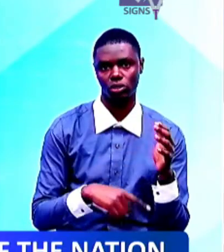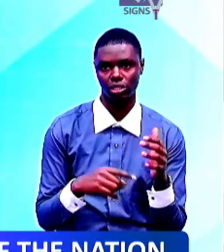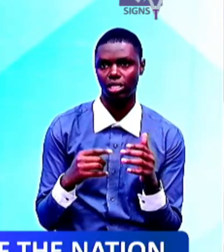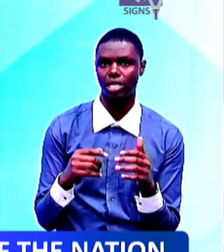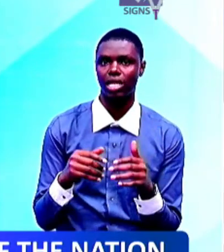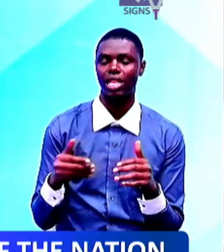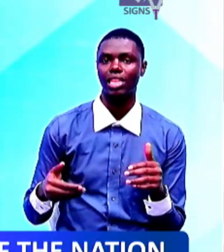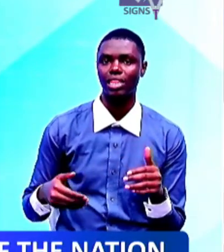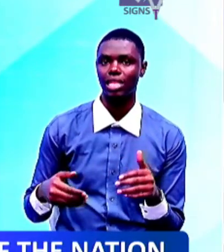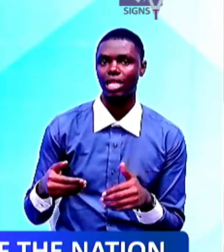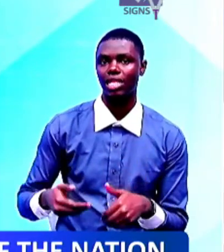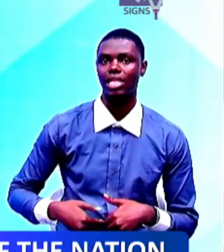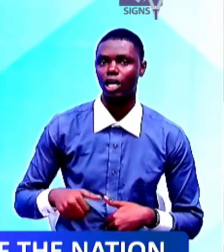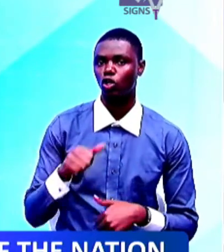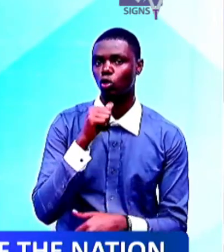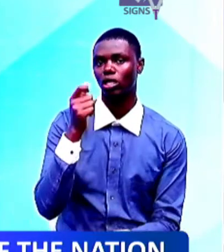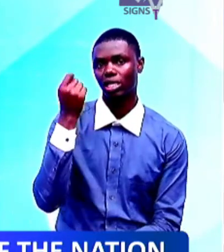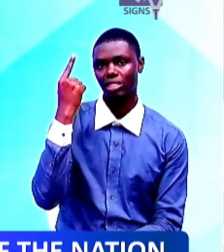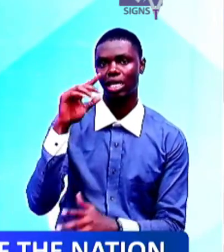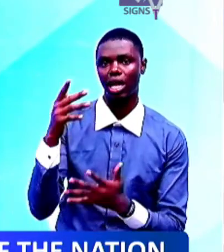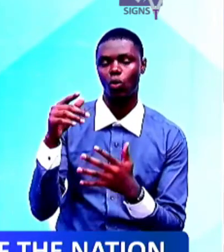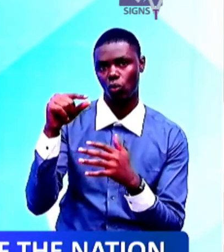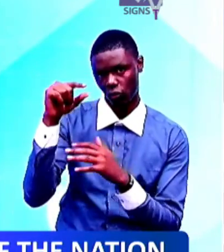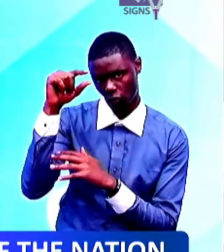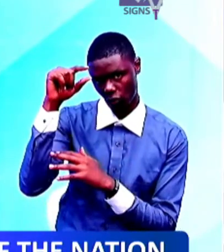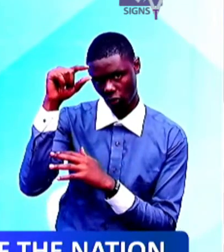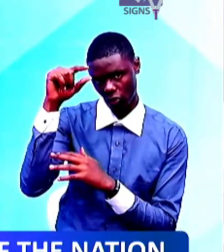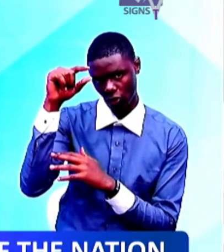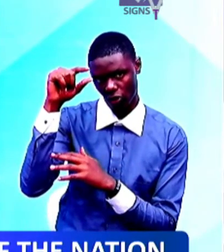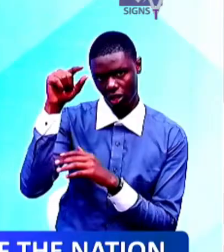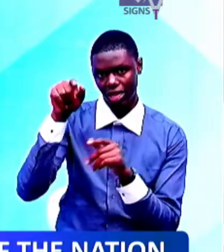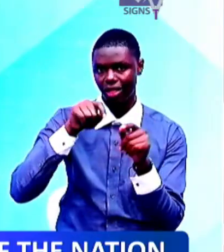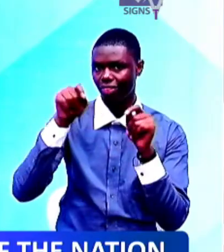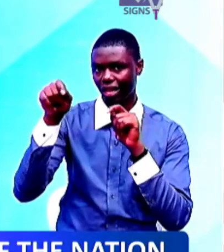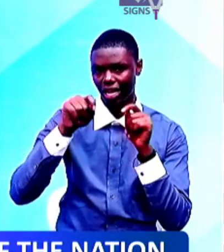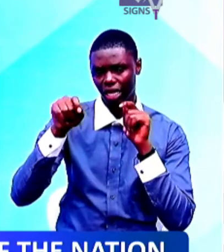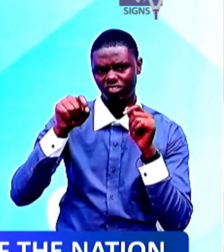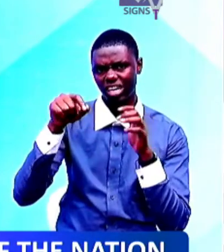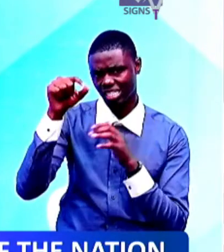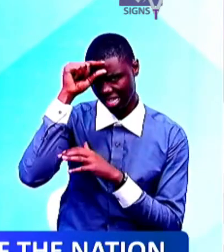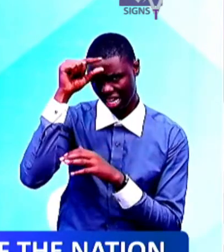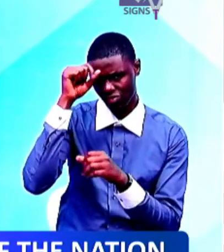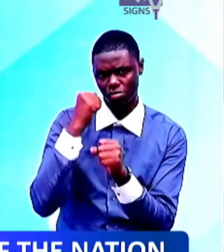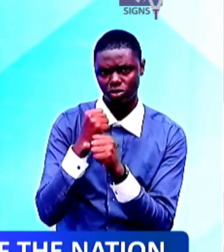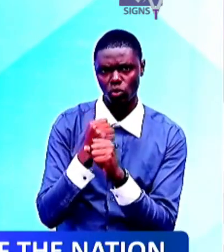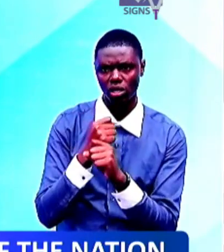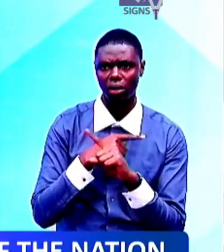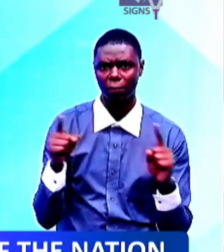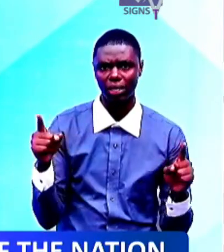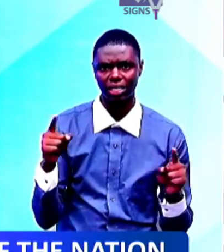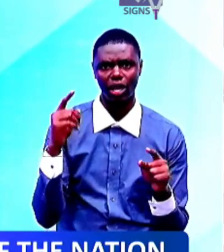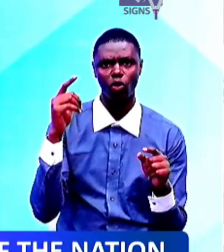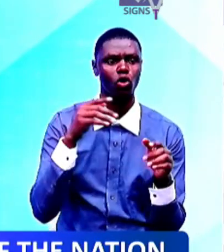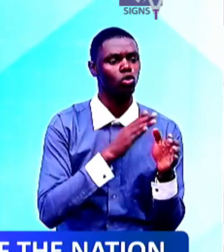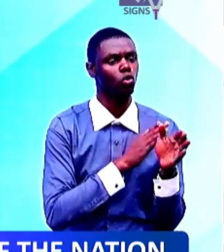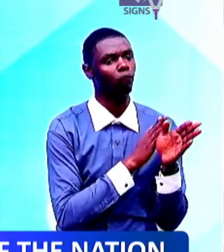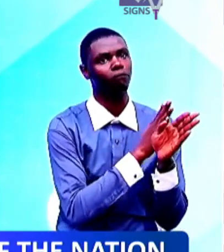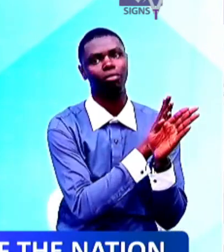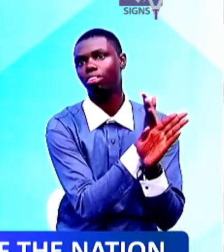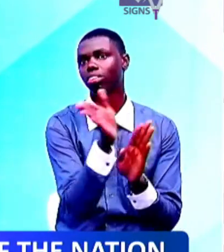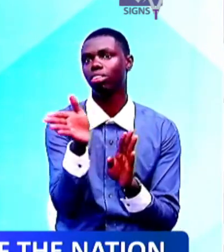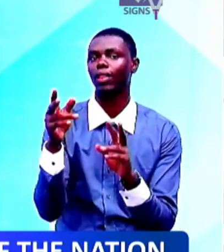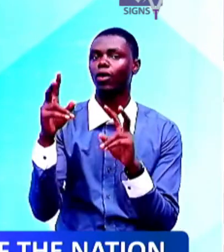do not understand in how governance, in how government works. But then you drew me to an issue